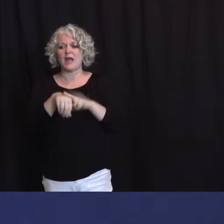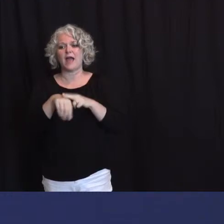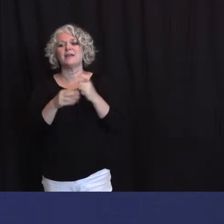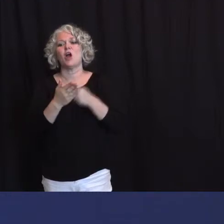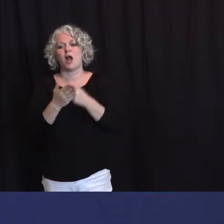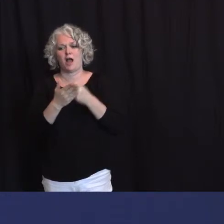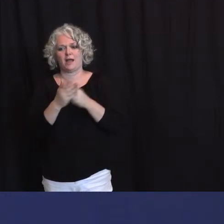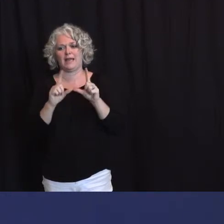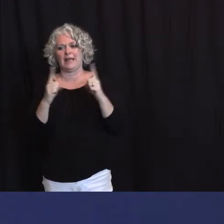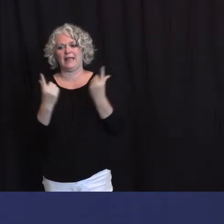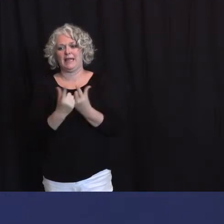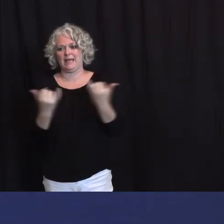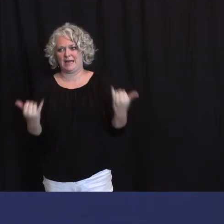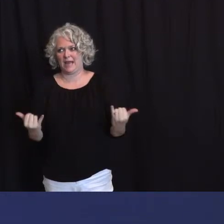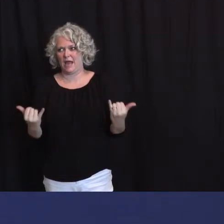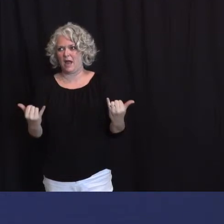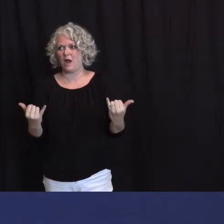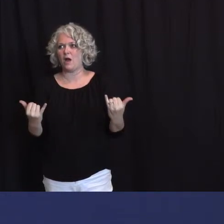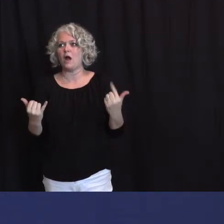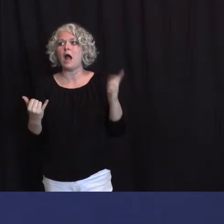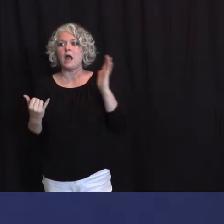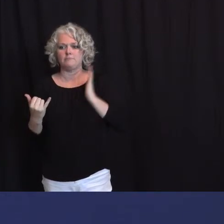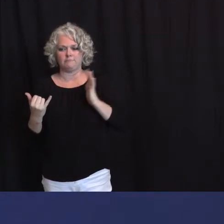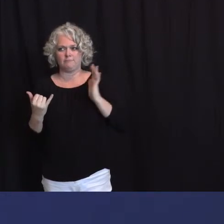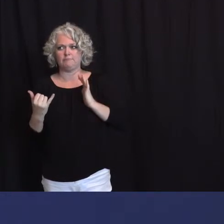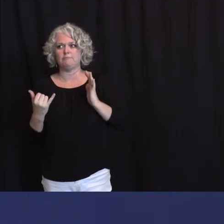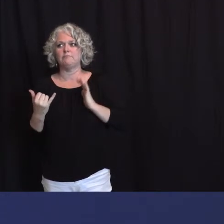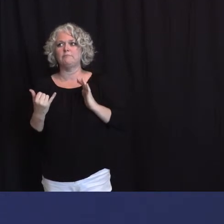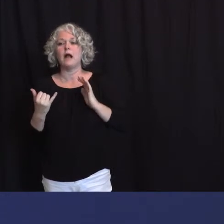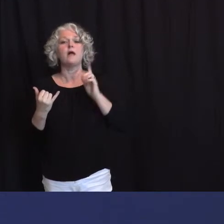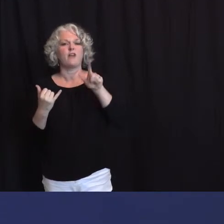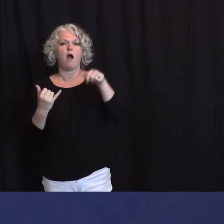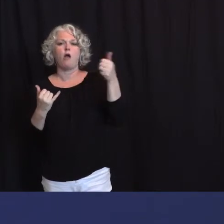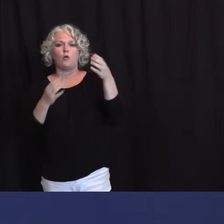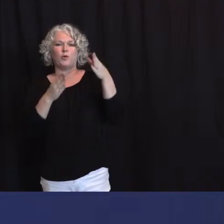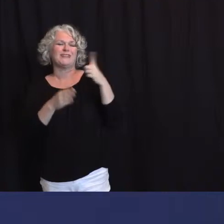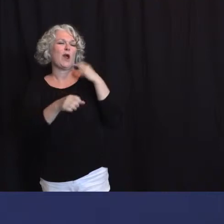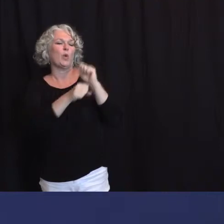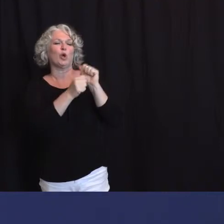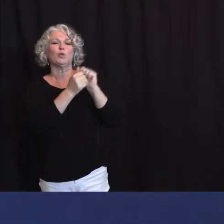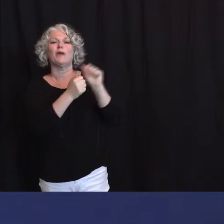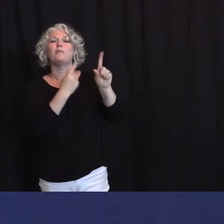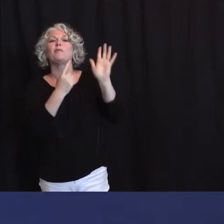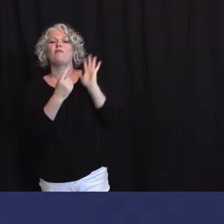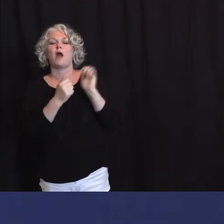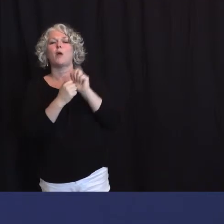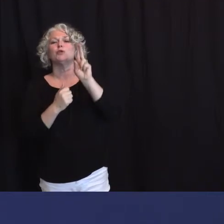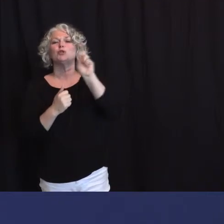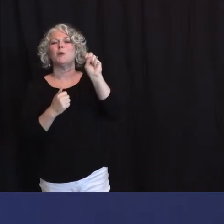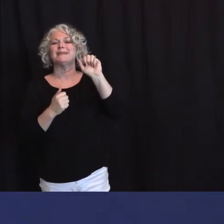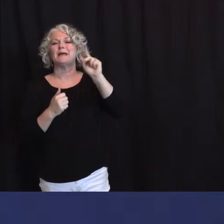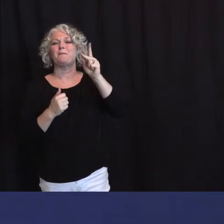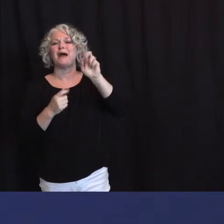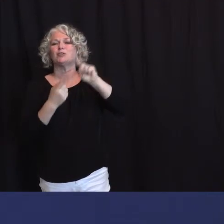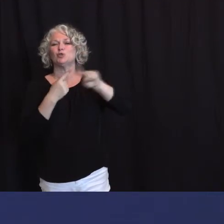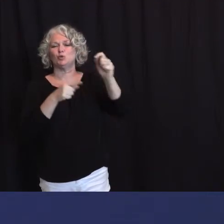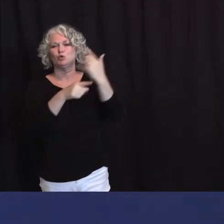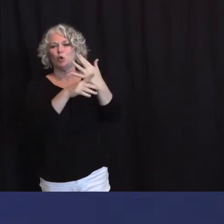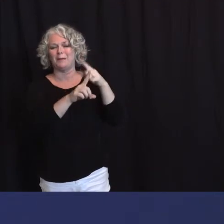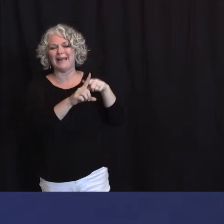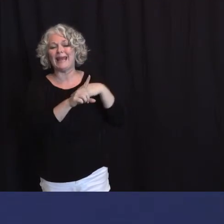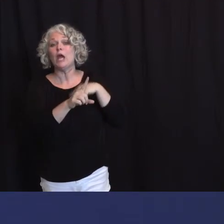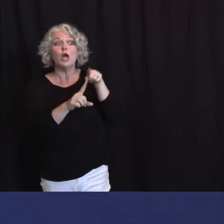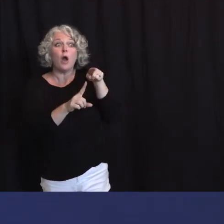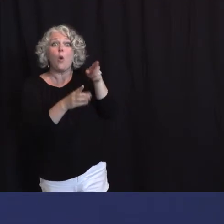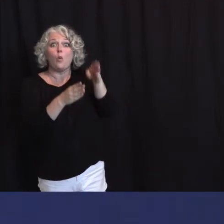somebody I had the honor of meeting when I was the U.S. ambassador in Germany, is now acting director of the Department of Homeland Security and Preparedness. Lori's not here today, but I